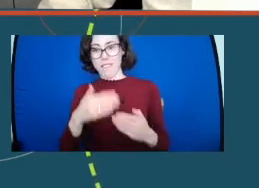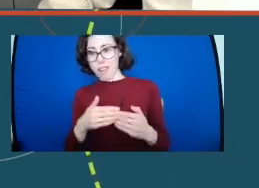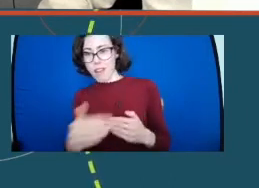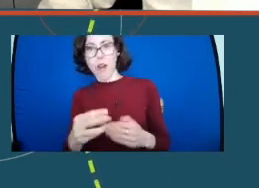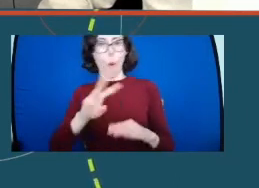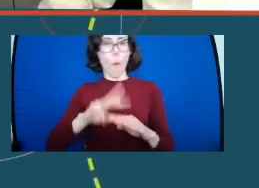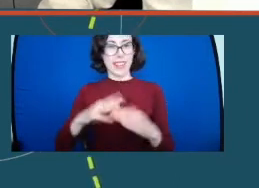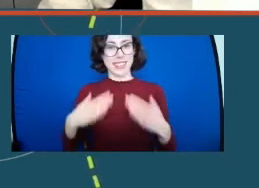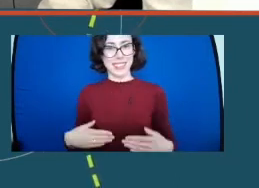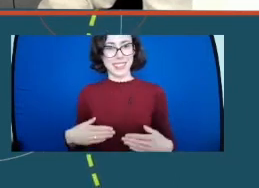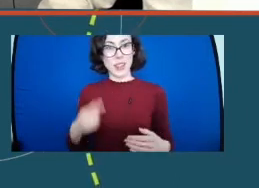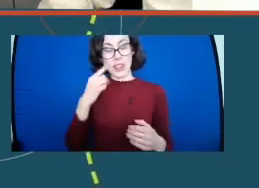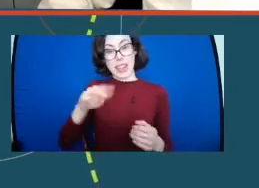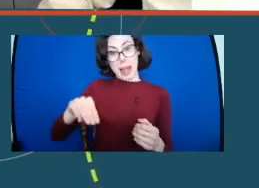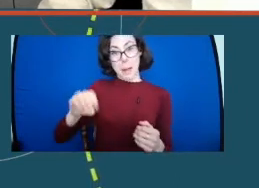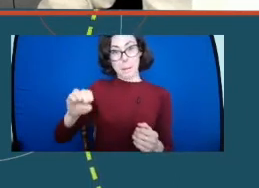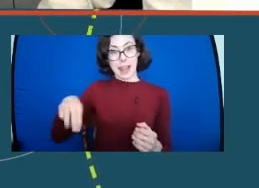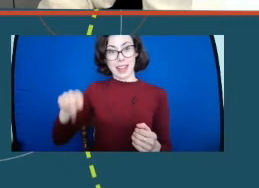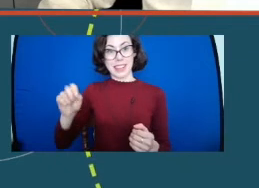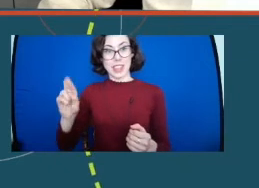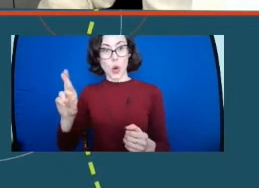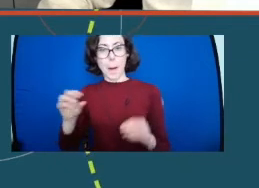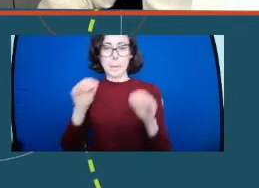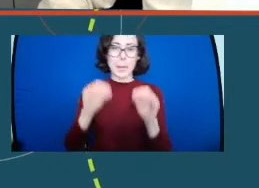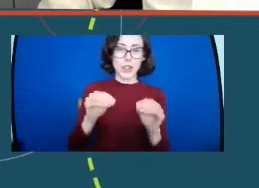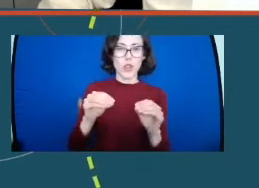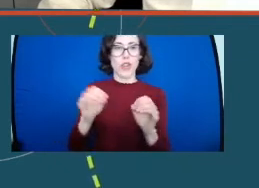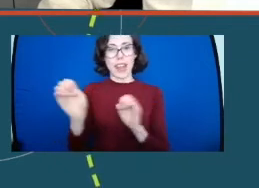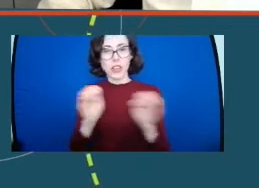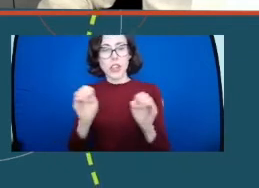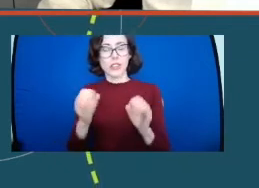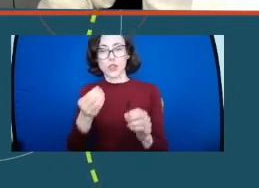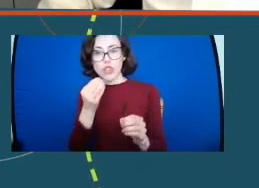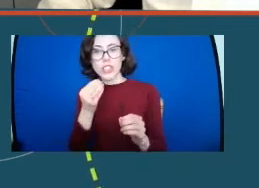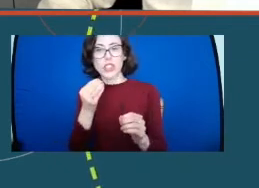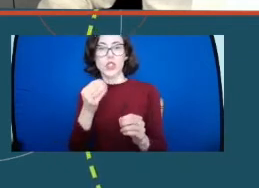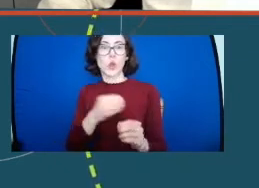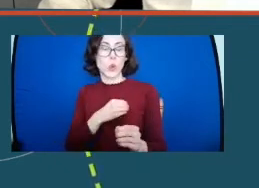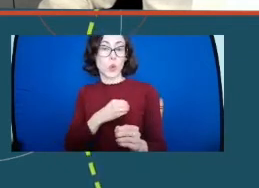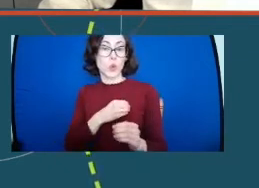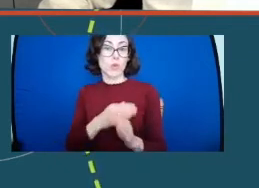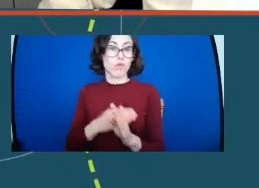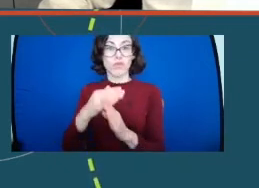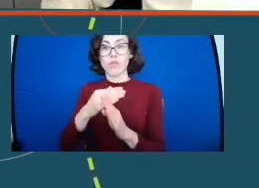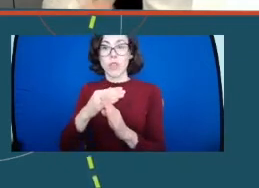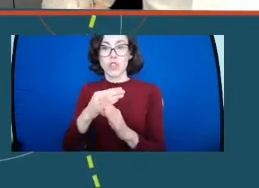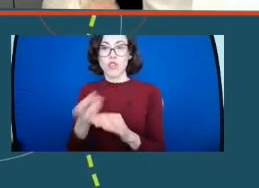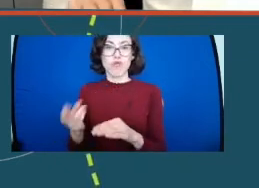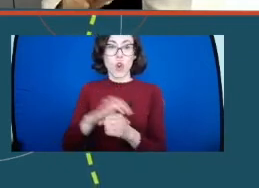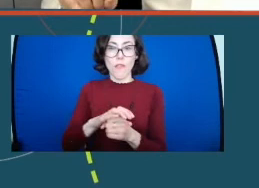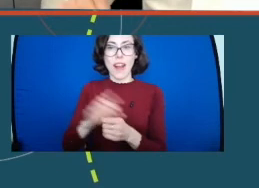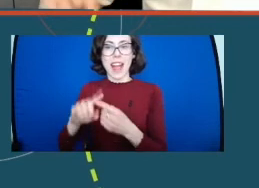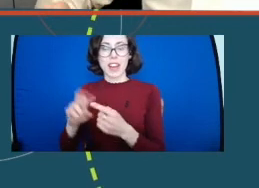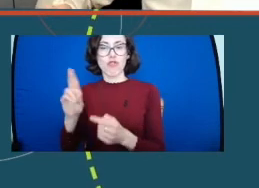for mindfulness, exercise, nutrition, to optimize recovery and resilience. So we use the term, the